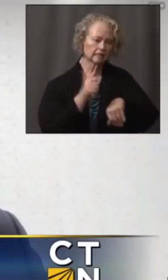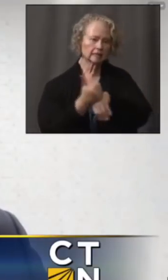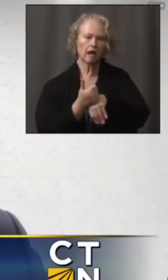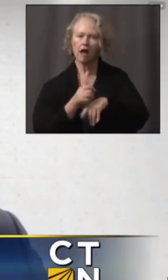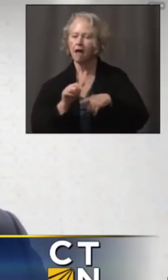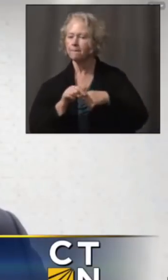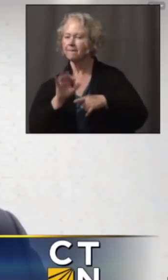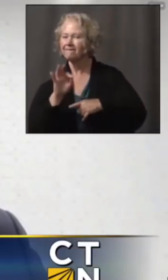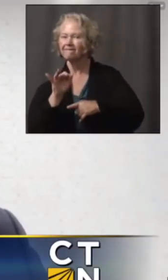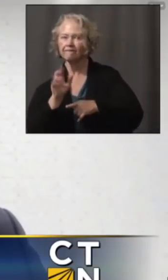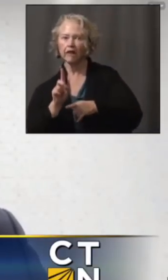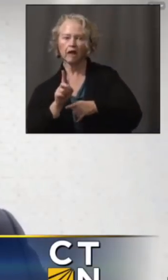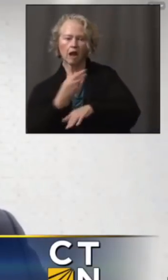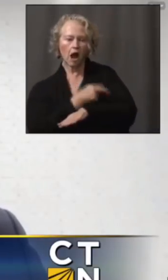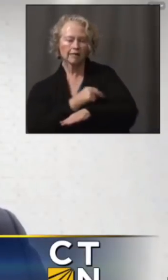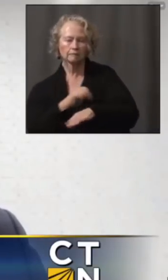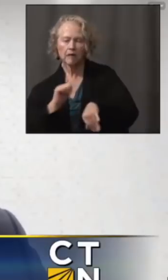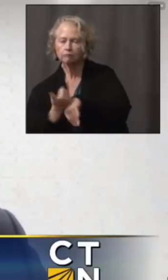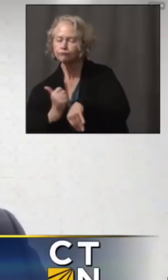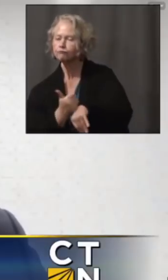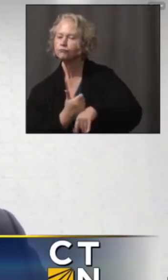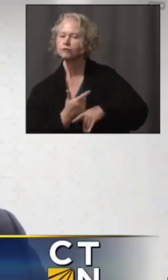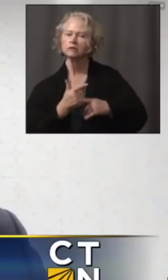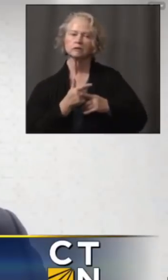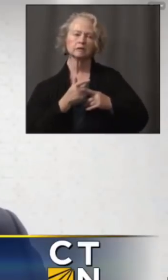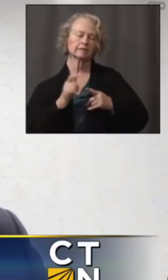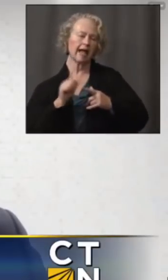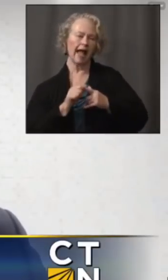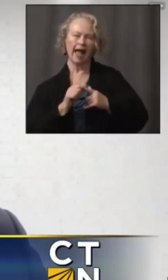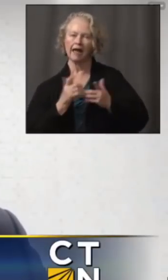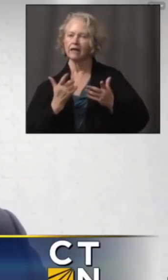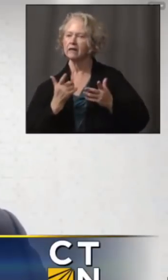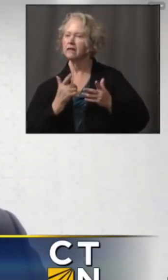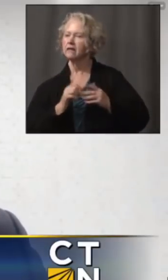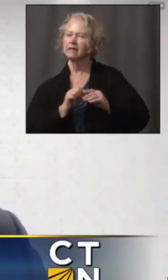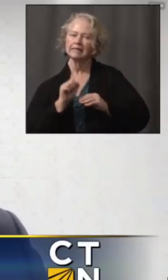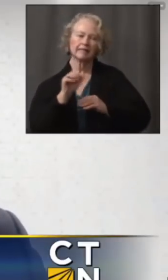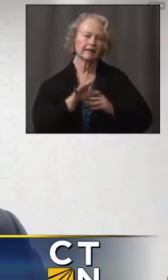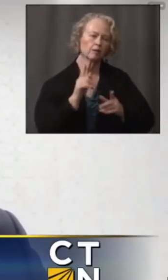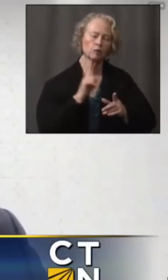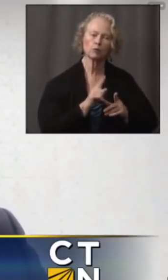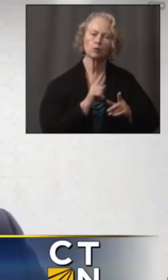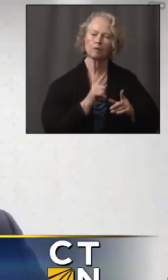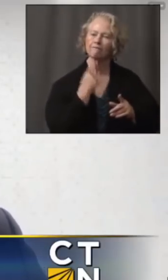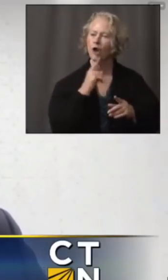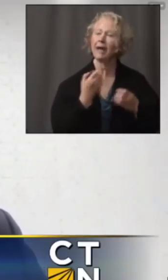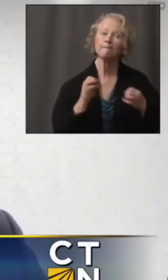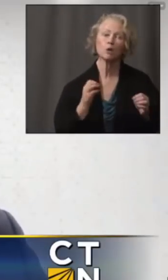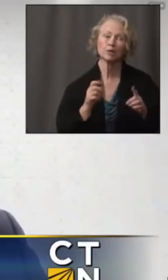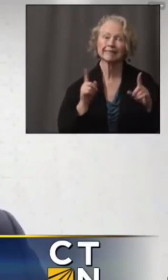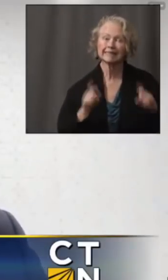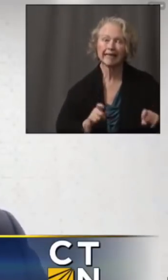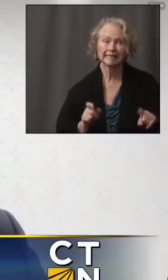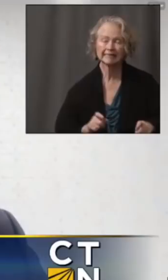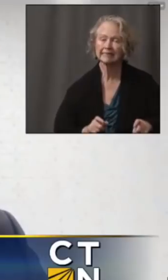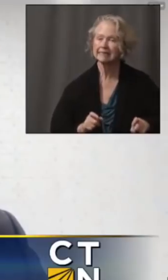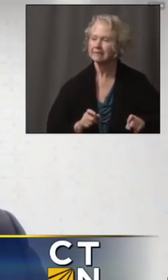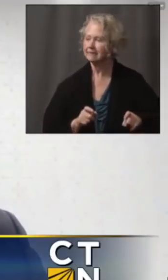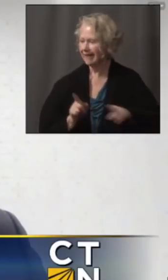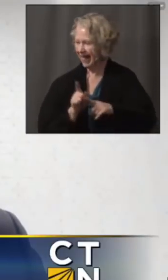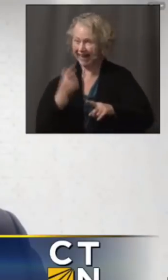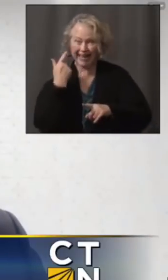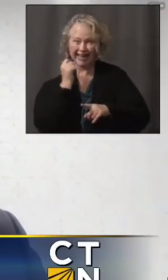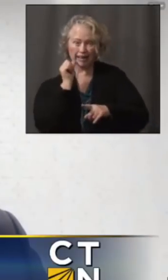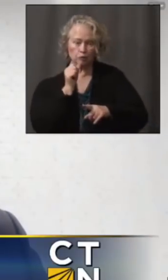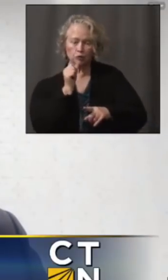hospitals in record time, been able to send them down to do emergency testing as soon as yesterday. We